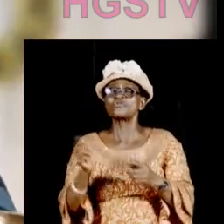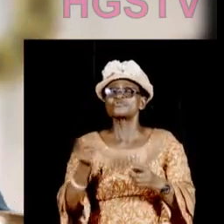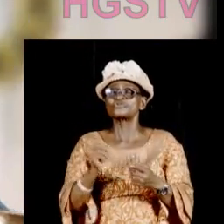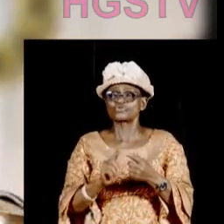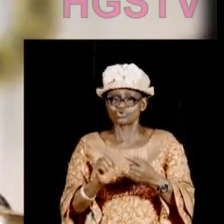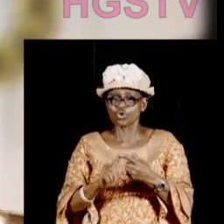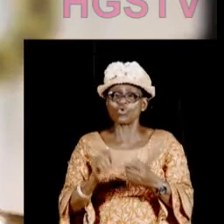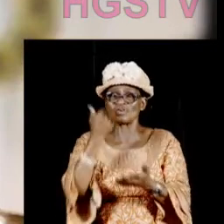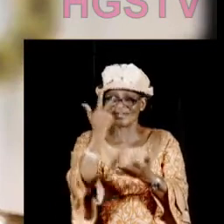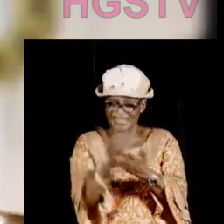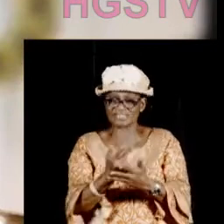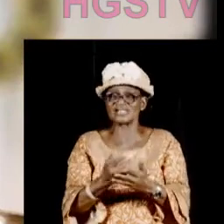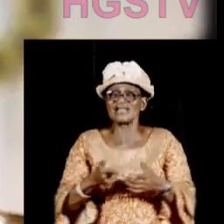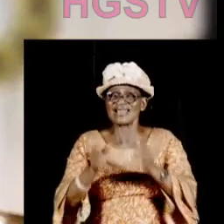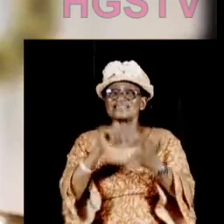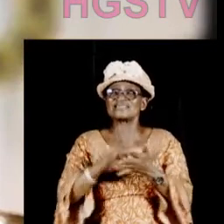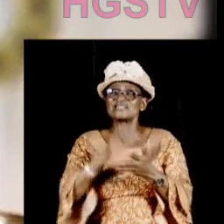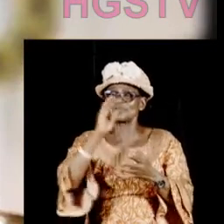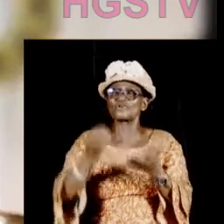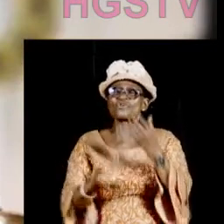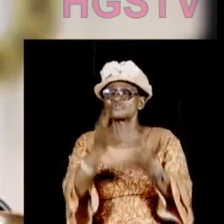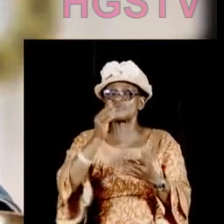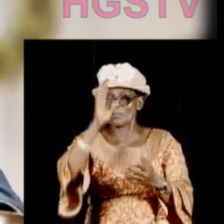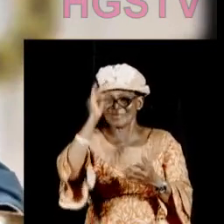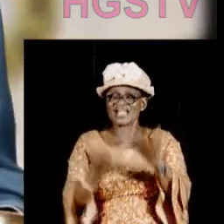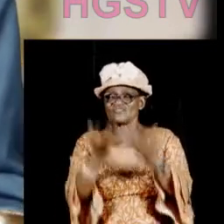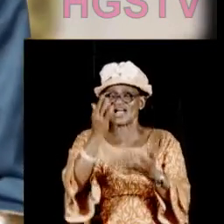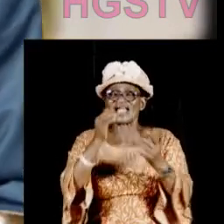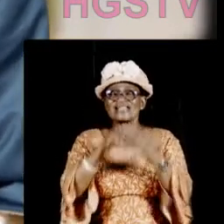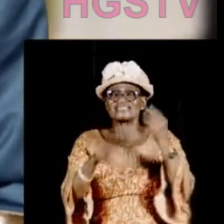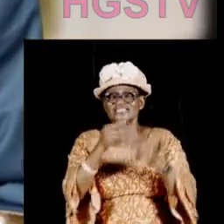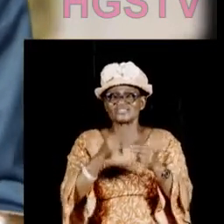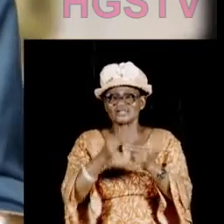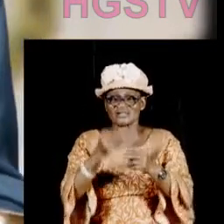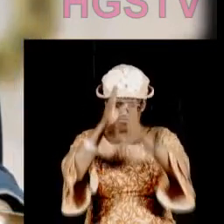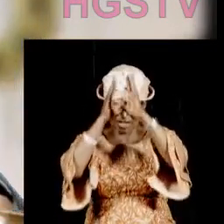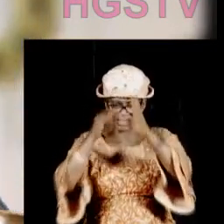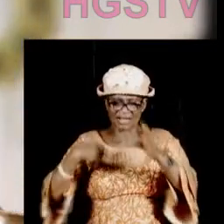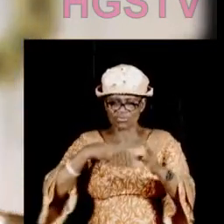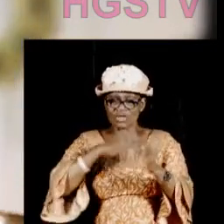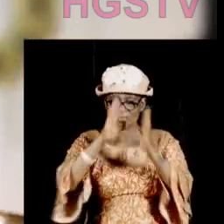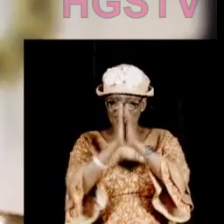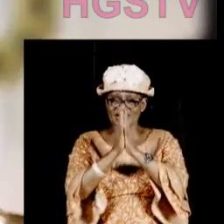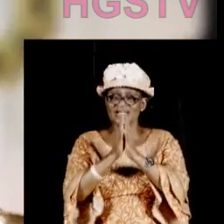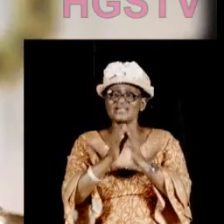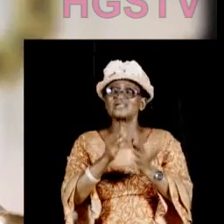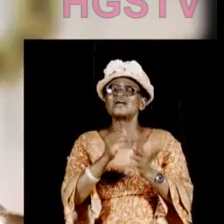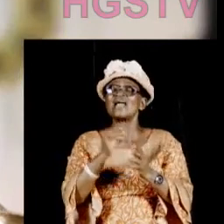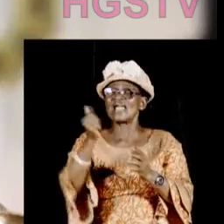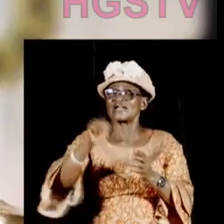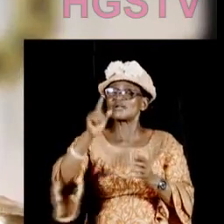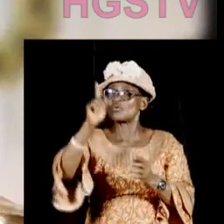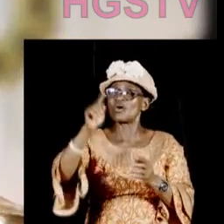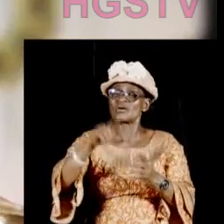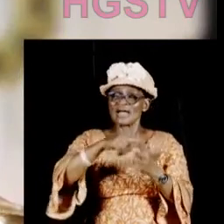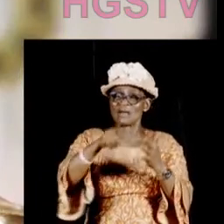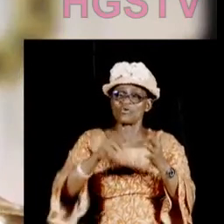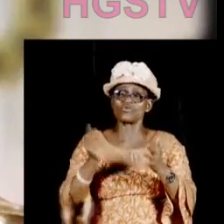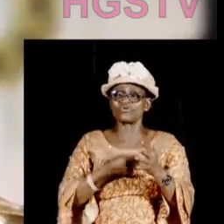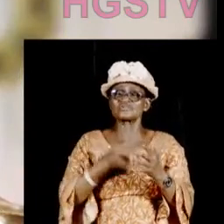consumed by fire in the name of Jesus. Amen. Father, we pray, if there's anyone among us that are sick